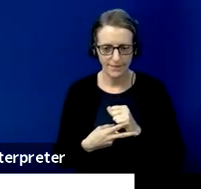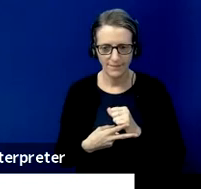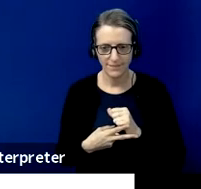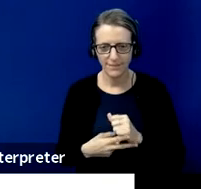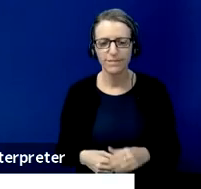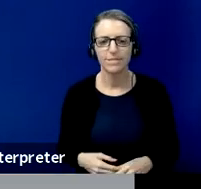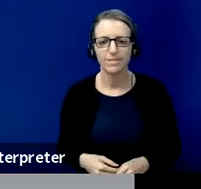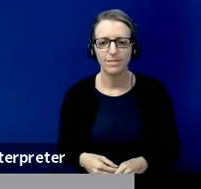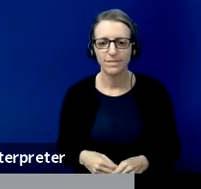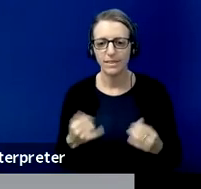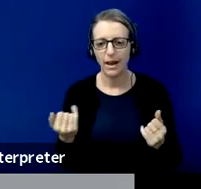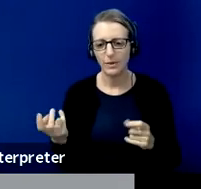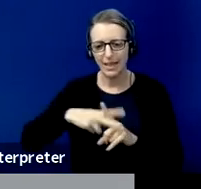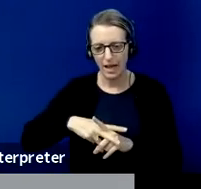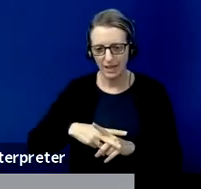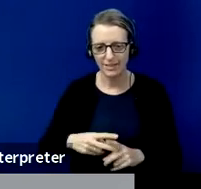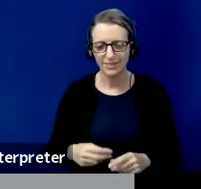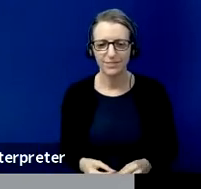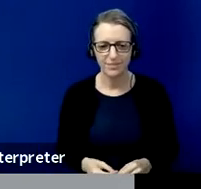Now I'm going to assign it